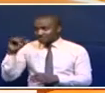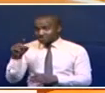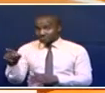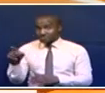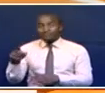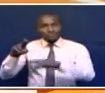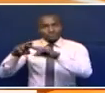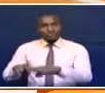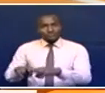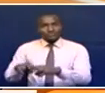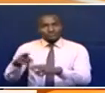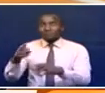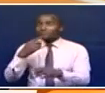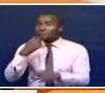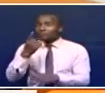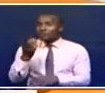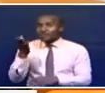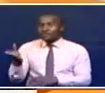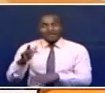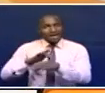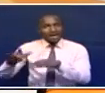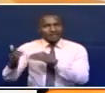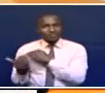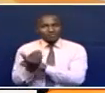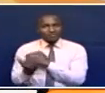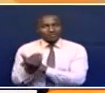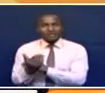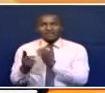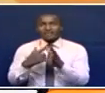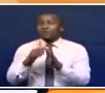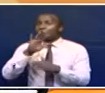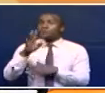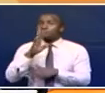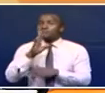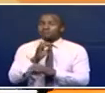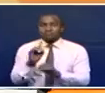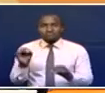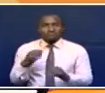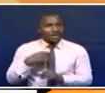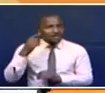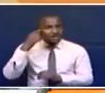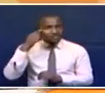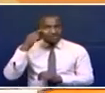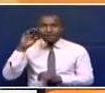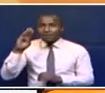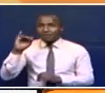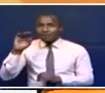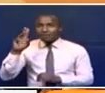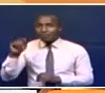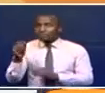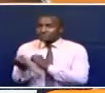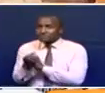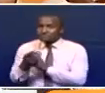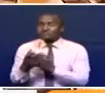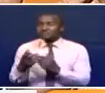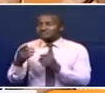sat there with, before Mzee Moi, very early in the morning, and nobody wanted to speak. I remember Biwot was talking about